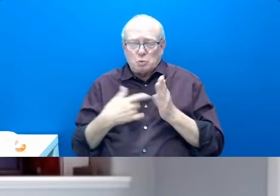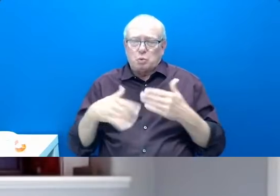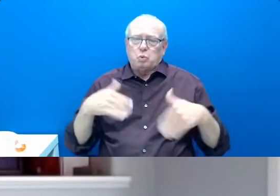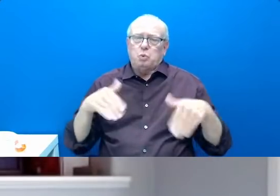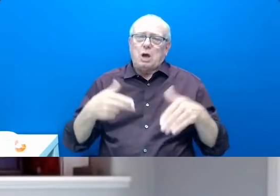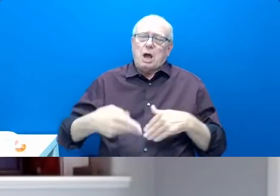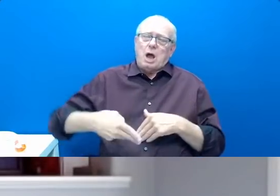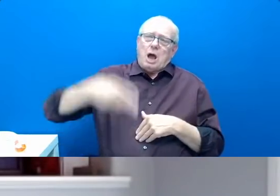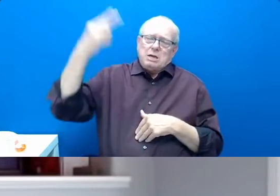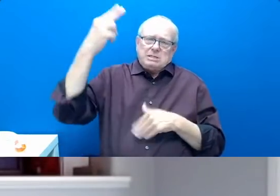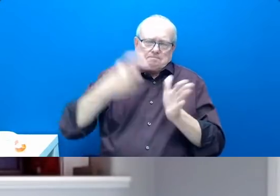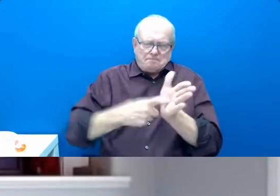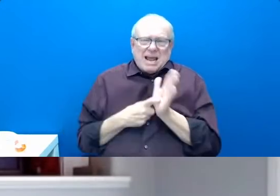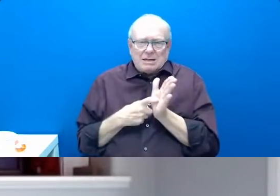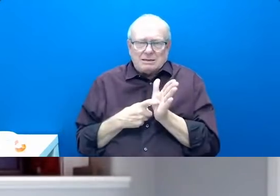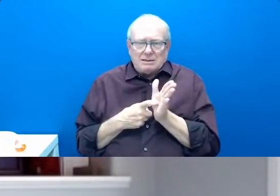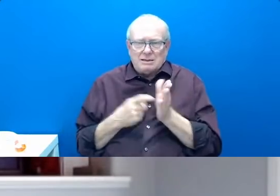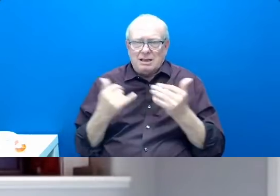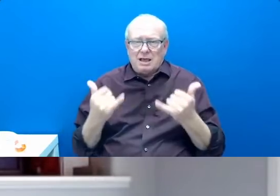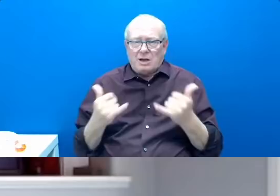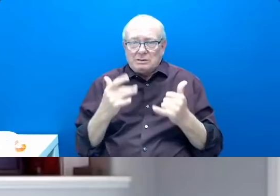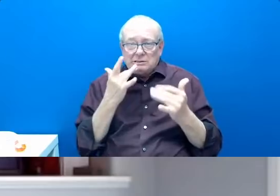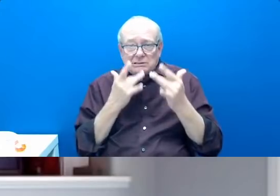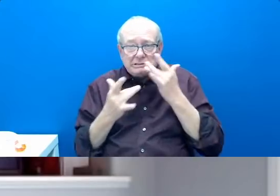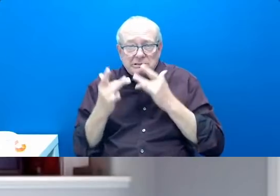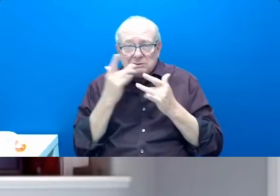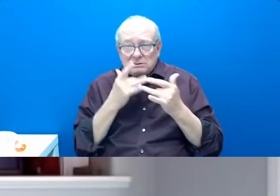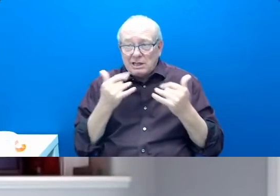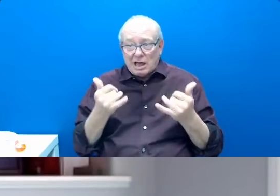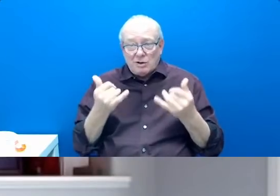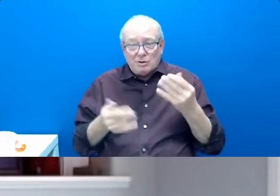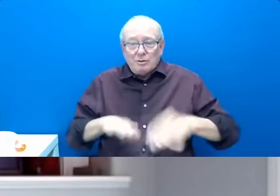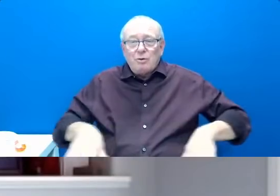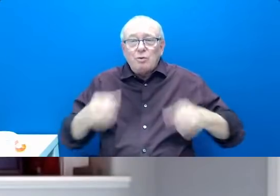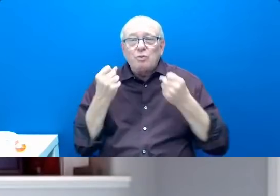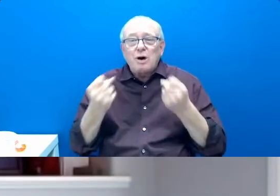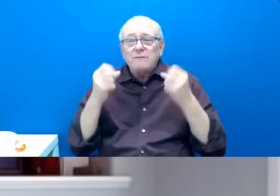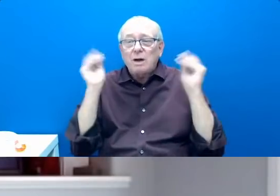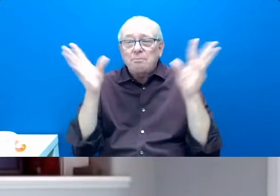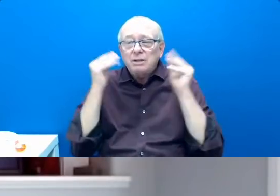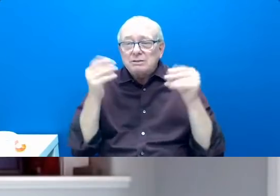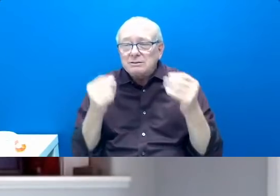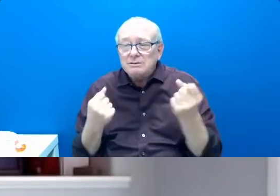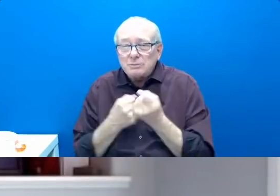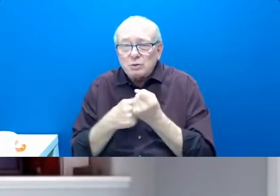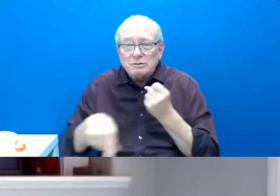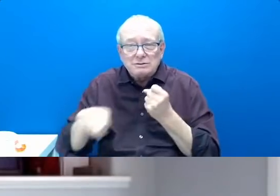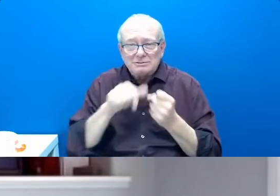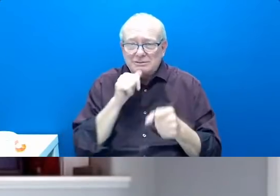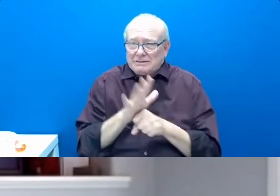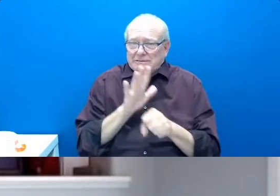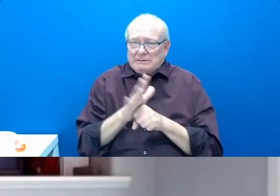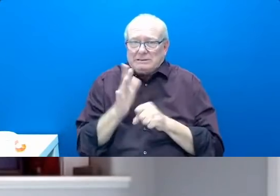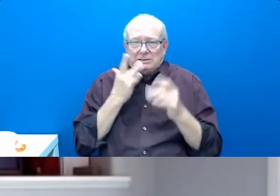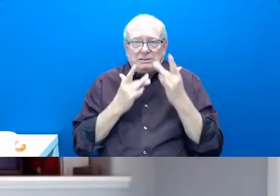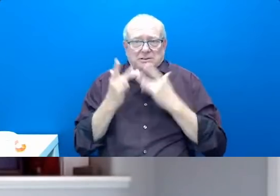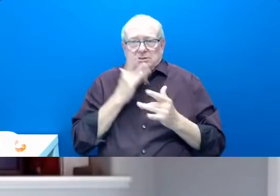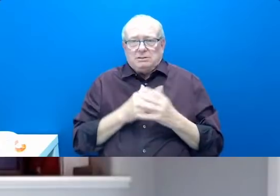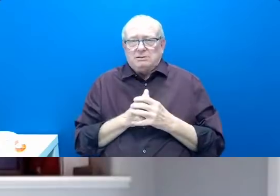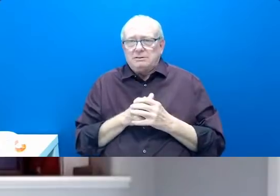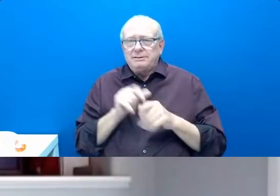and we already have issues with ground supports. So I think my suspicion is what we'd be looking at is recruiting